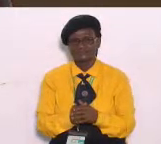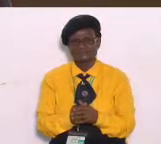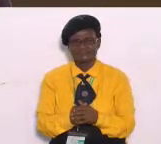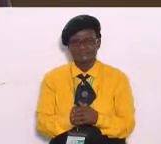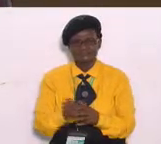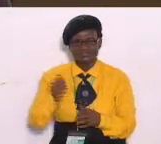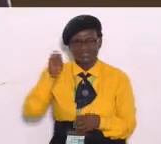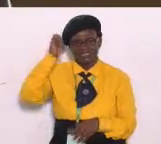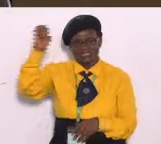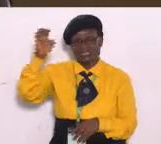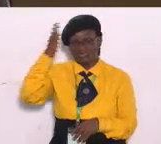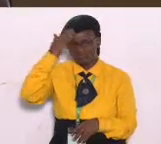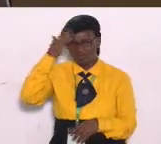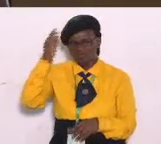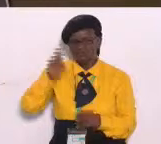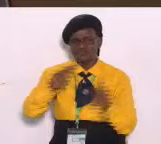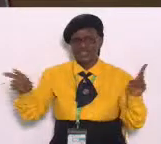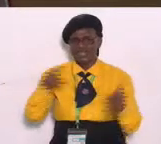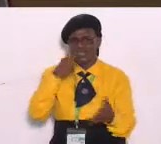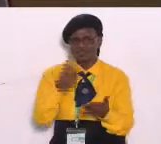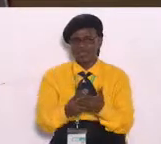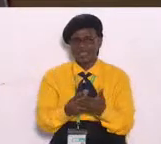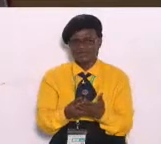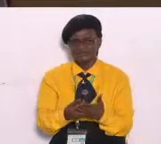He knows very well.